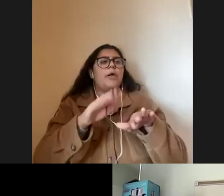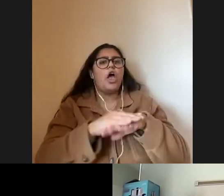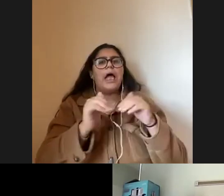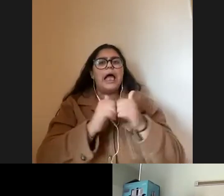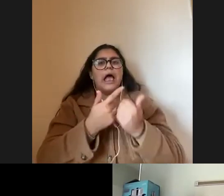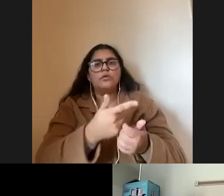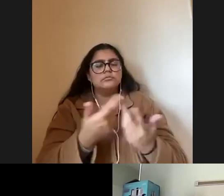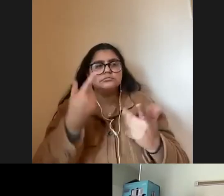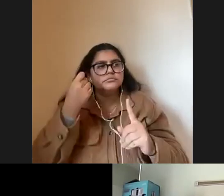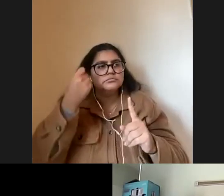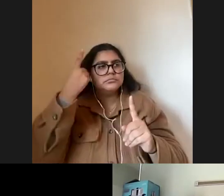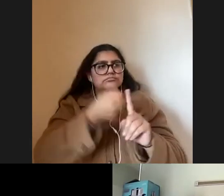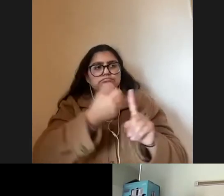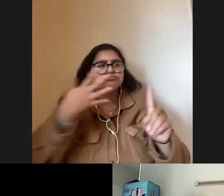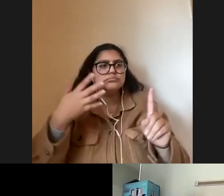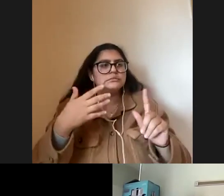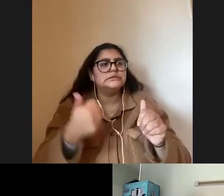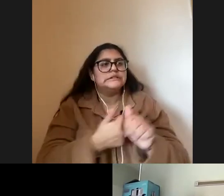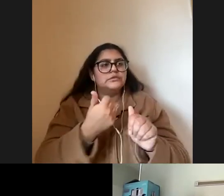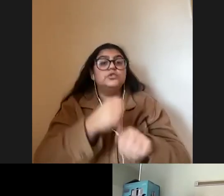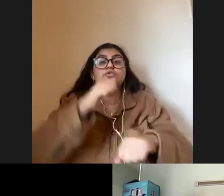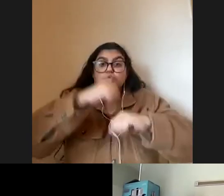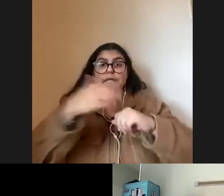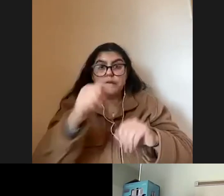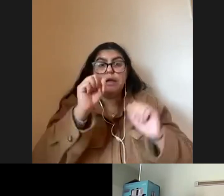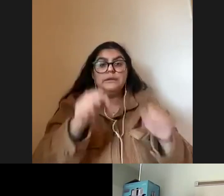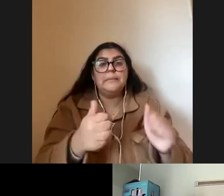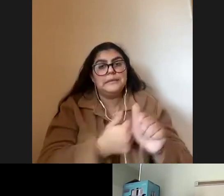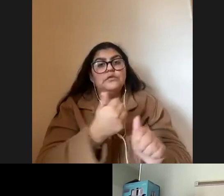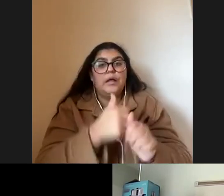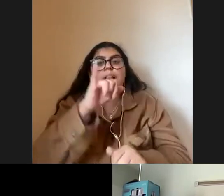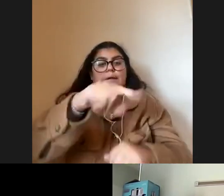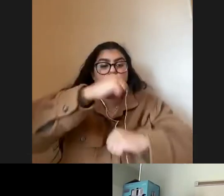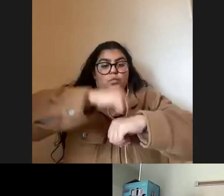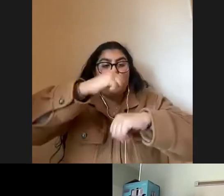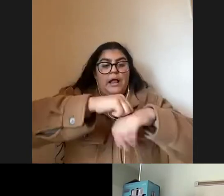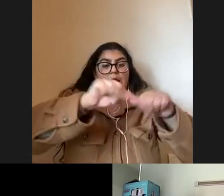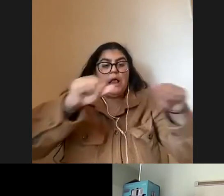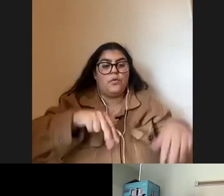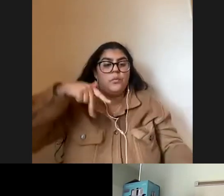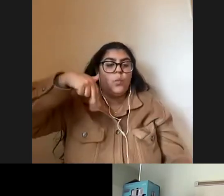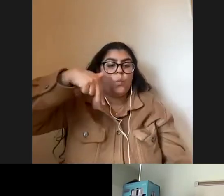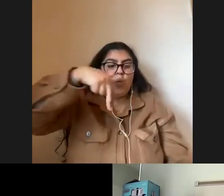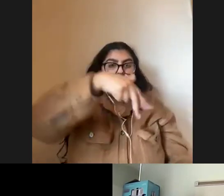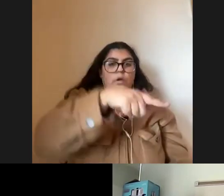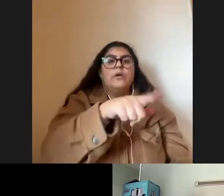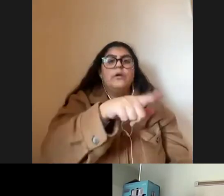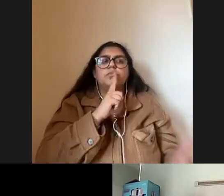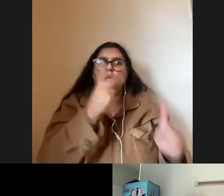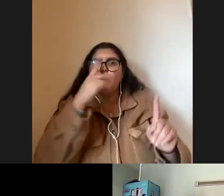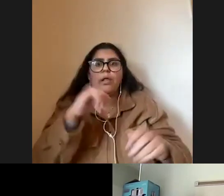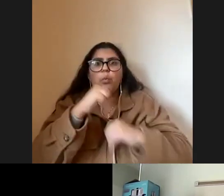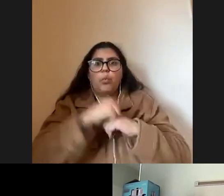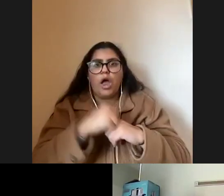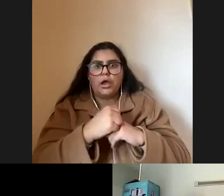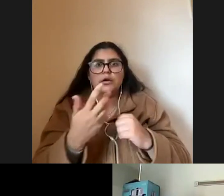danger. So stonefish are really can be dangerous. If you're walking in these really rocky areas, stonefish they literally really do look like rocks.